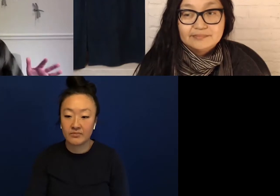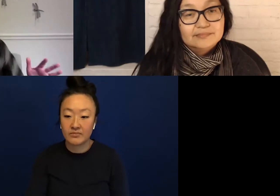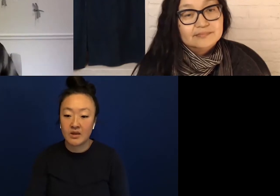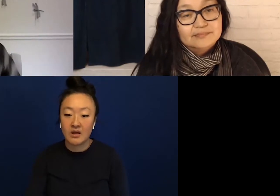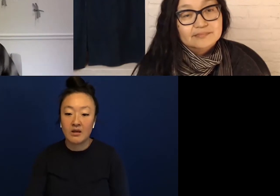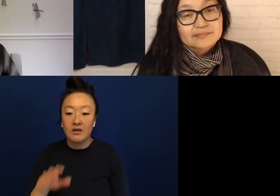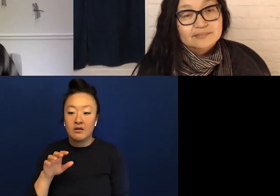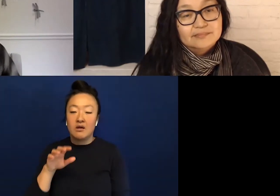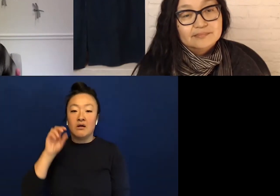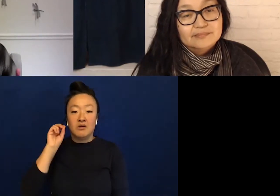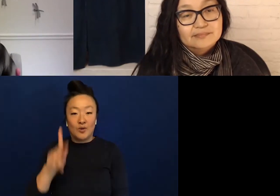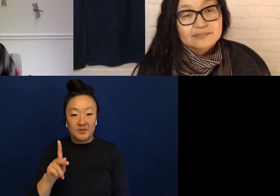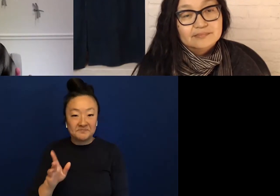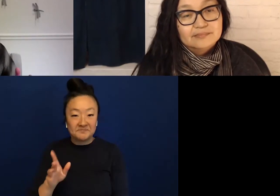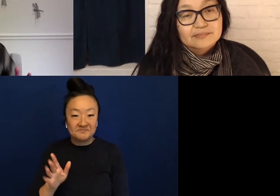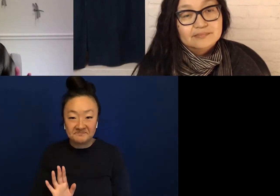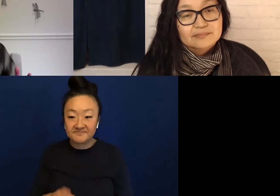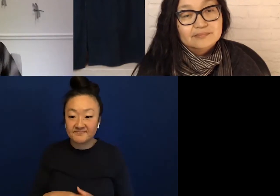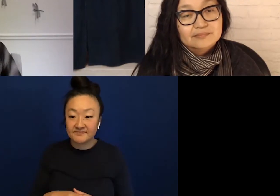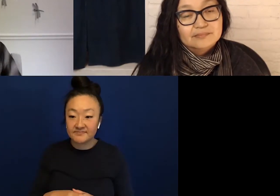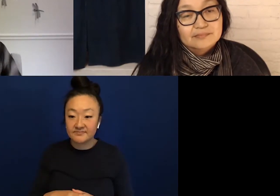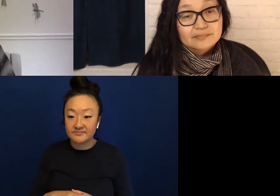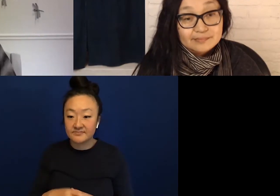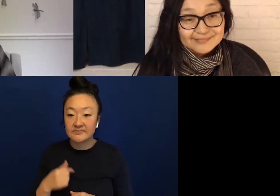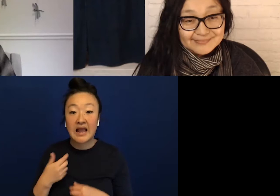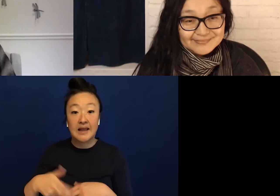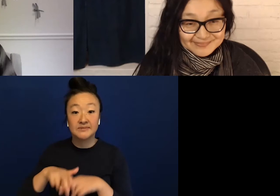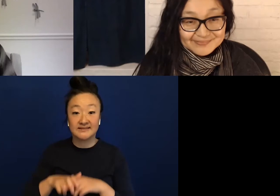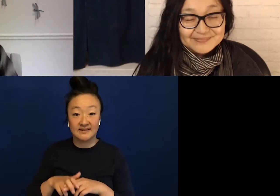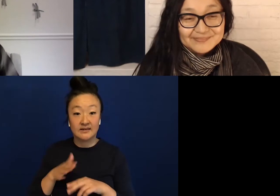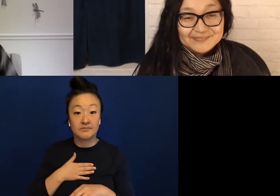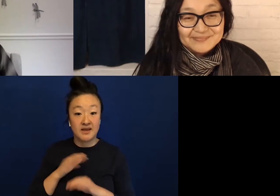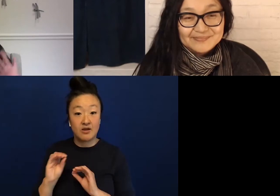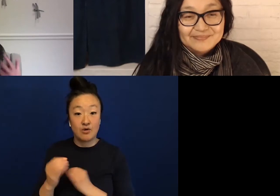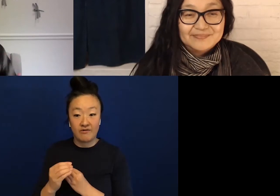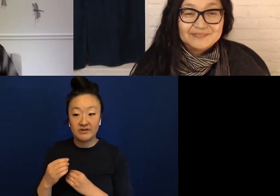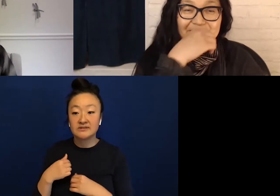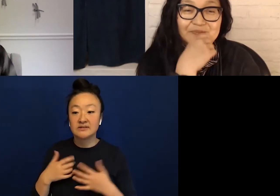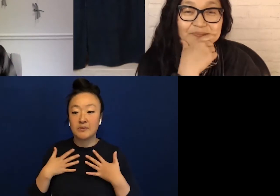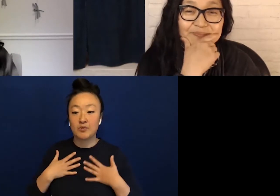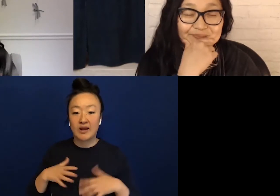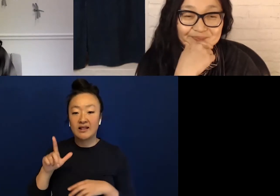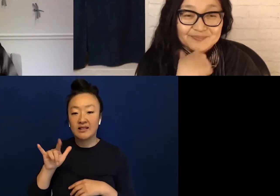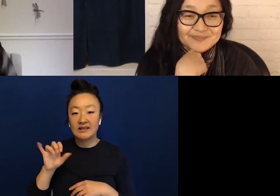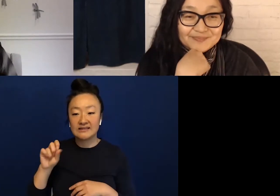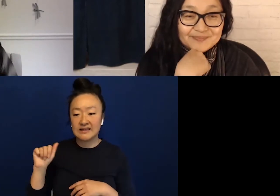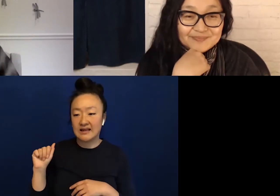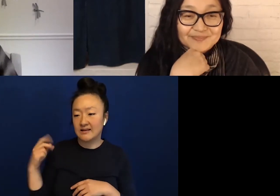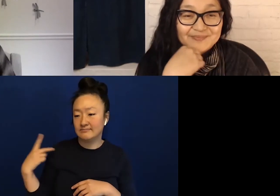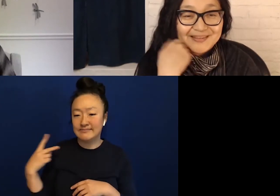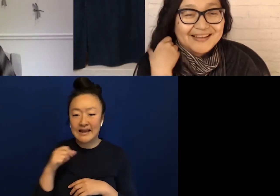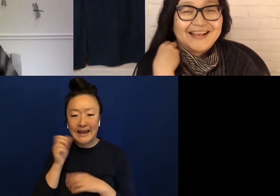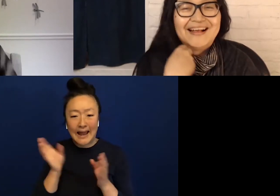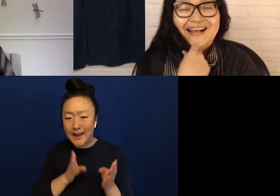Okay, so I am sitting in my office. I'm wearing, actually Lisa and I didn't plan this, but